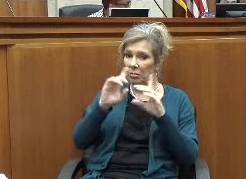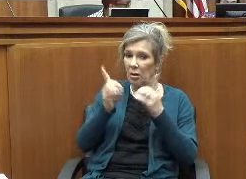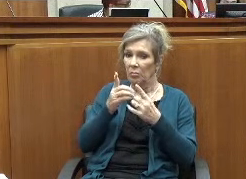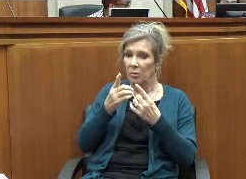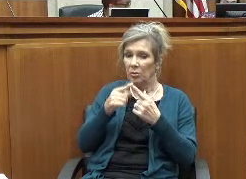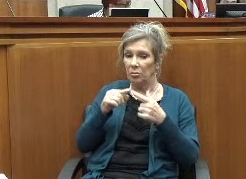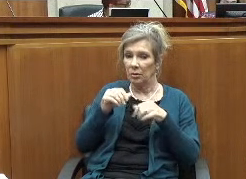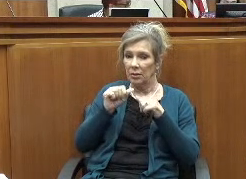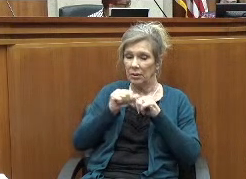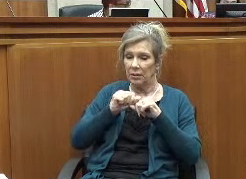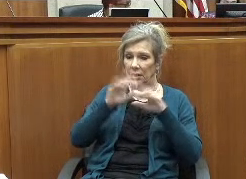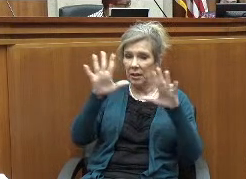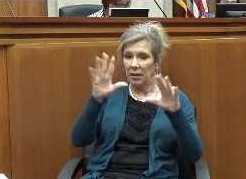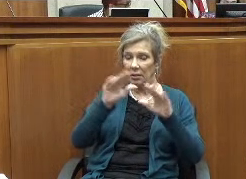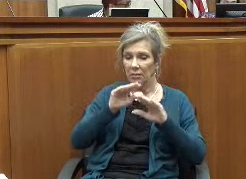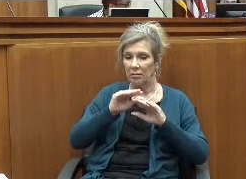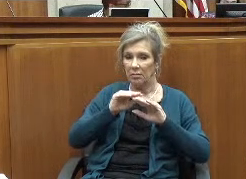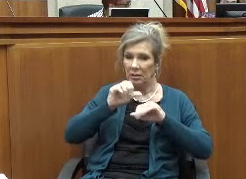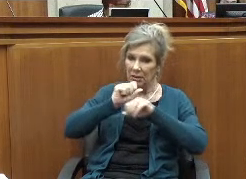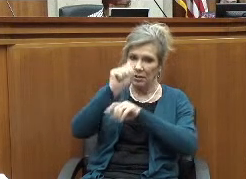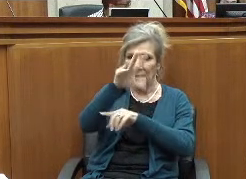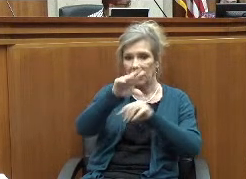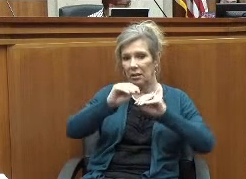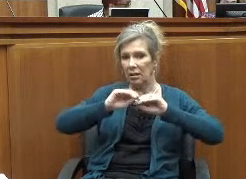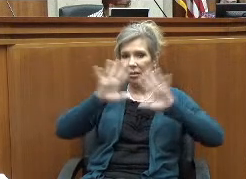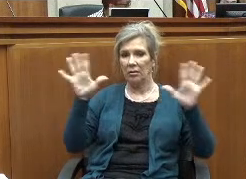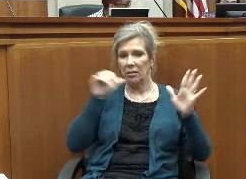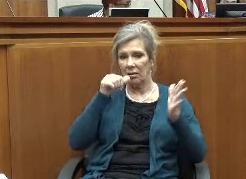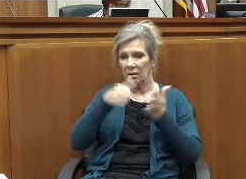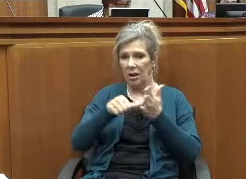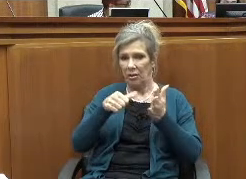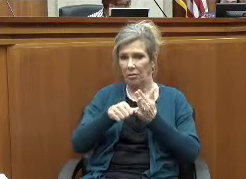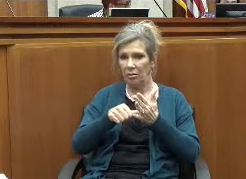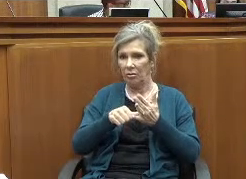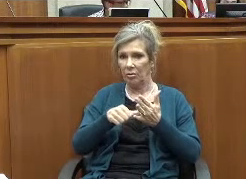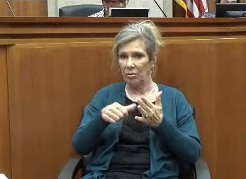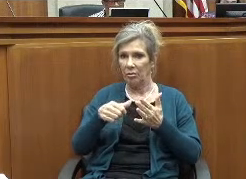issue, as opposed to 4 or 5 points. So